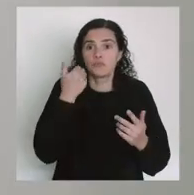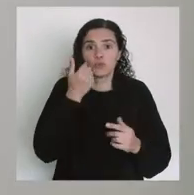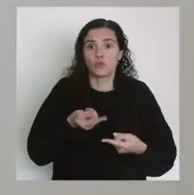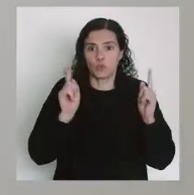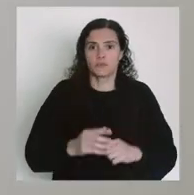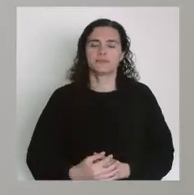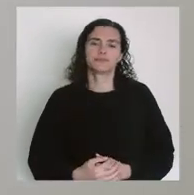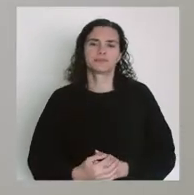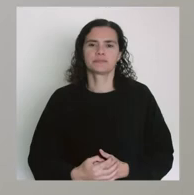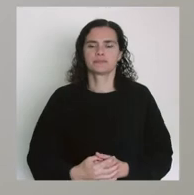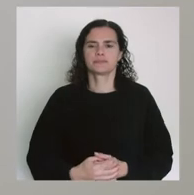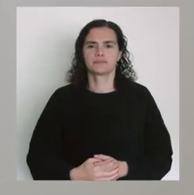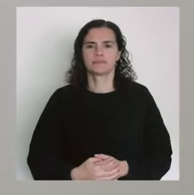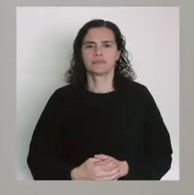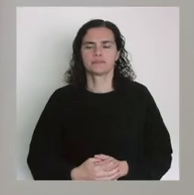museum.